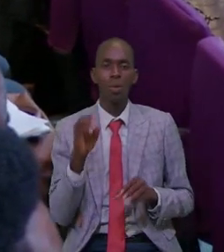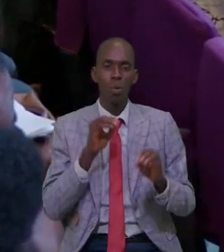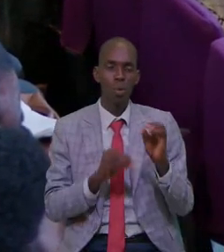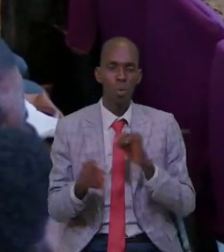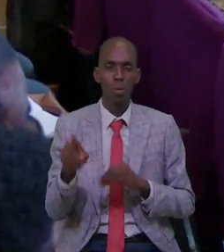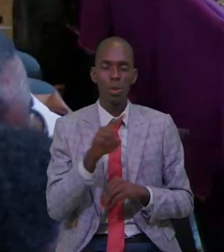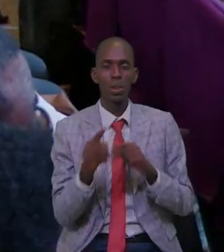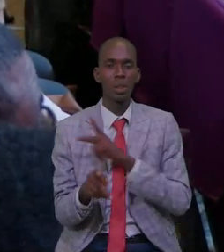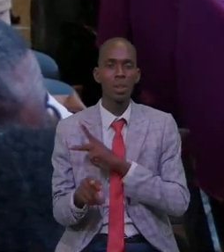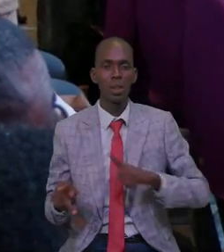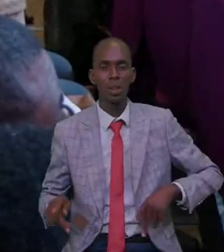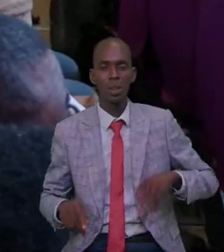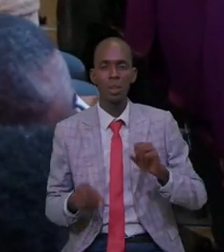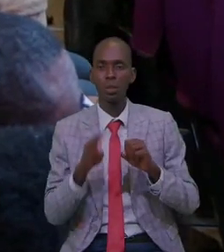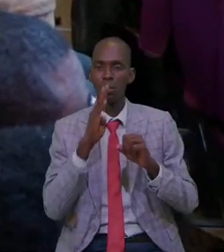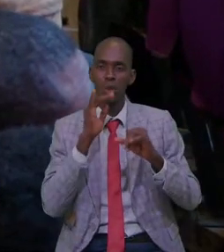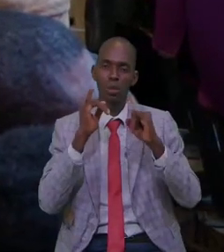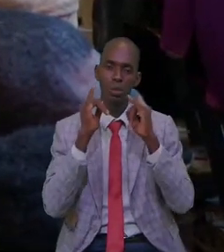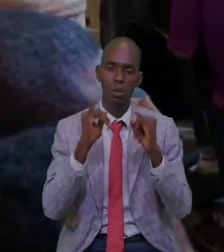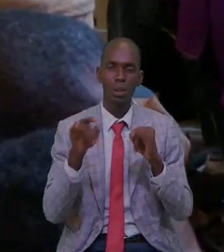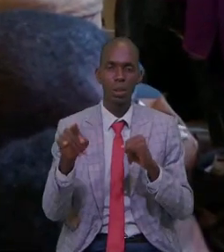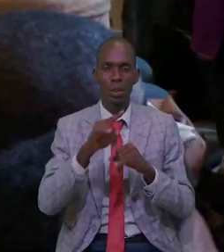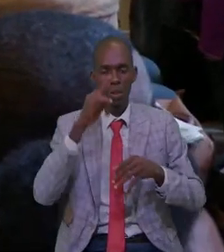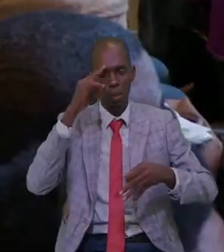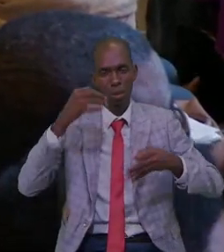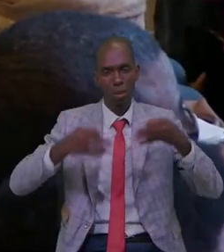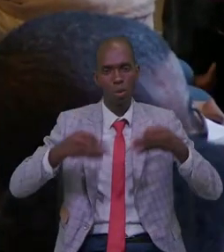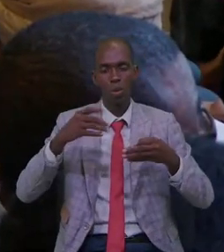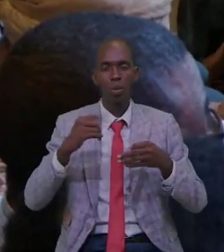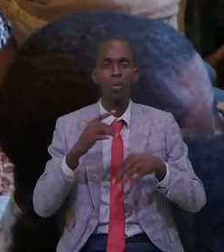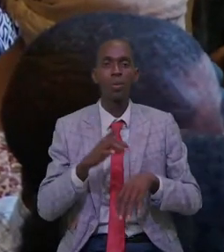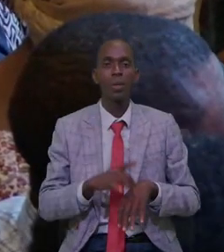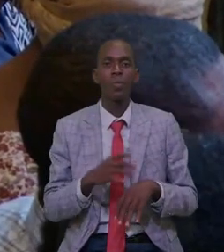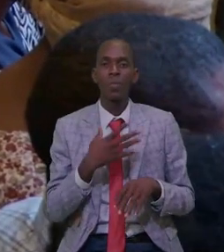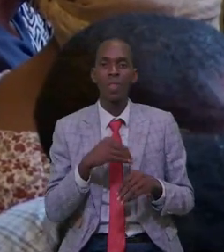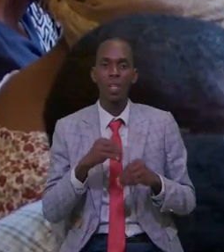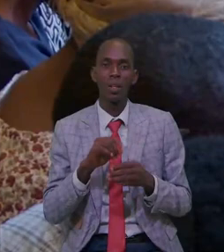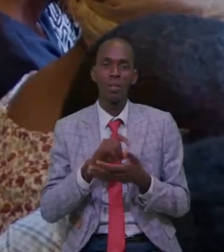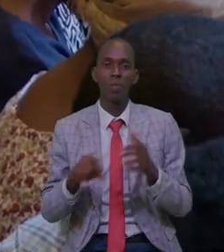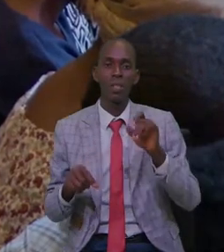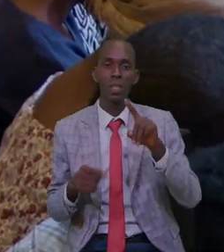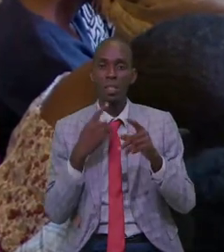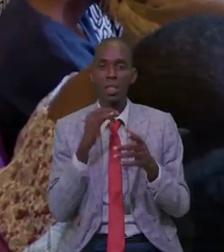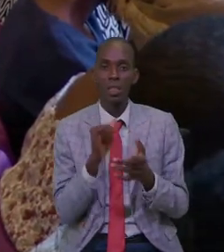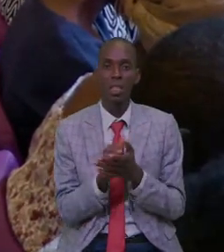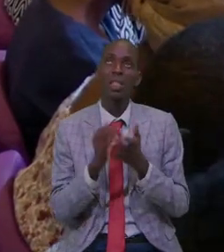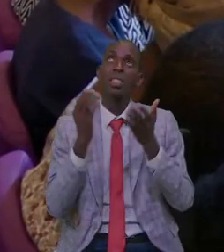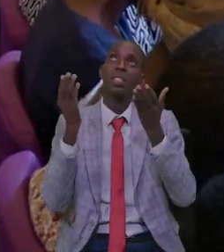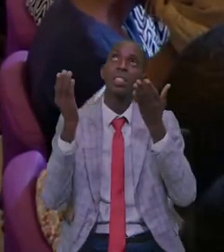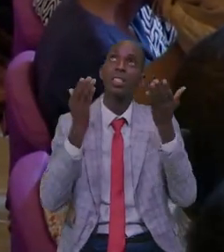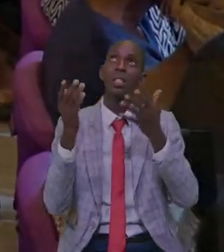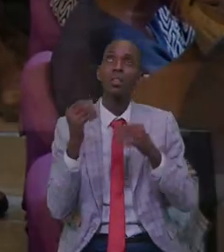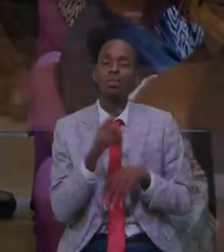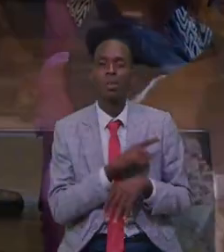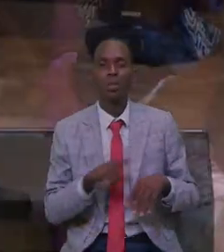be instructed, ye judges of the earth. And then in verse 11, it says, serve the Lord